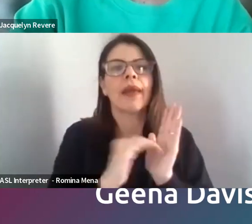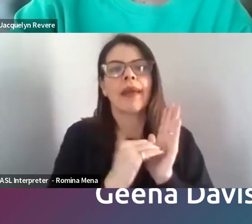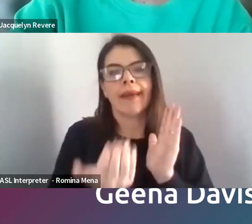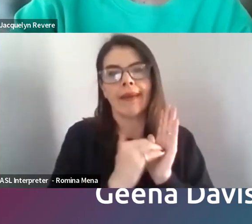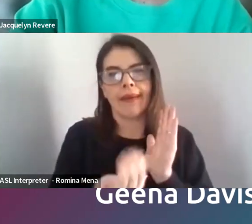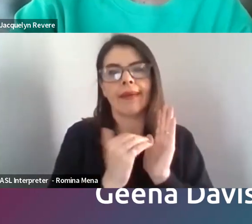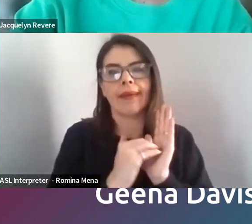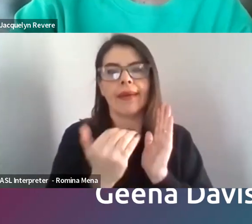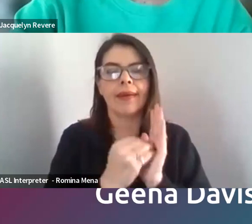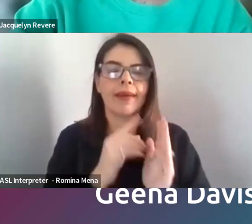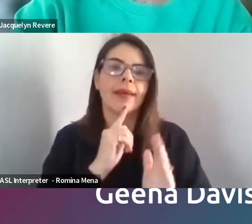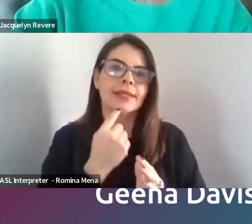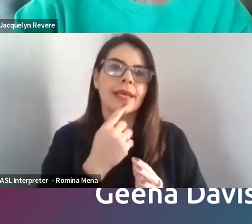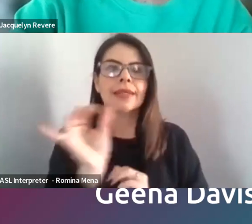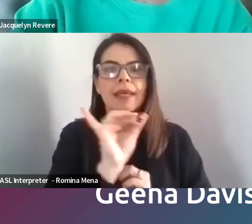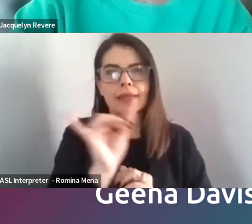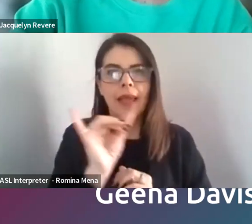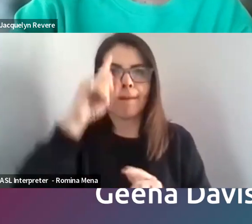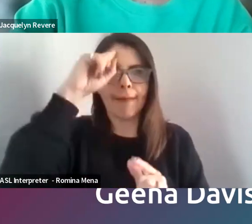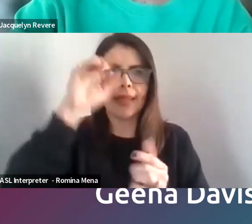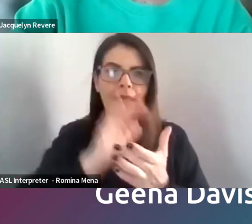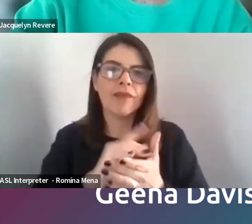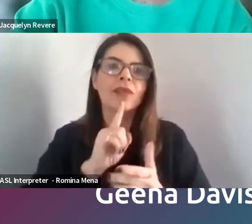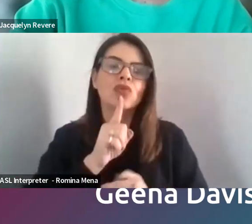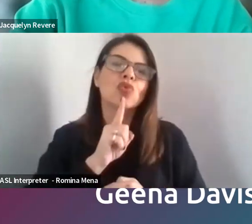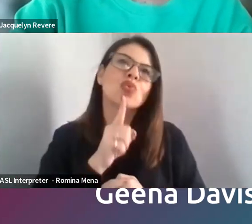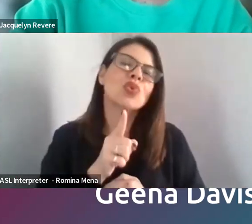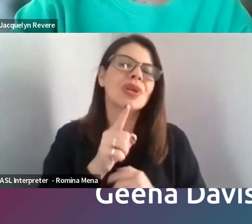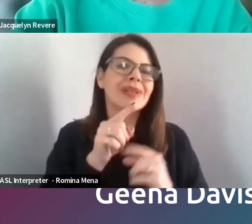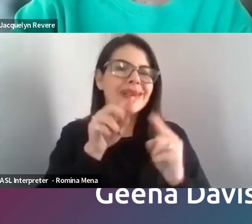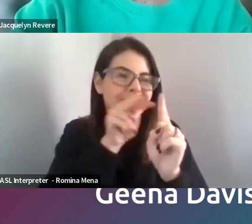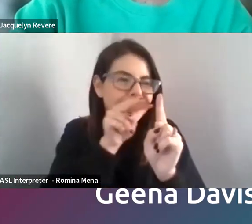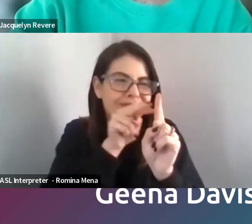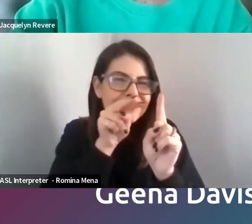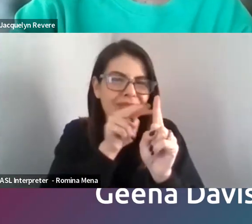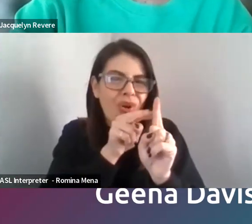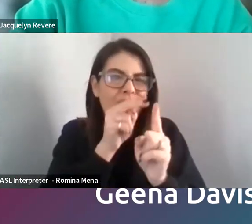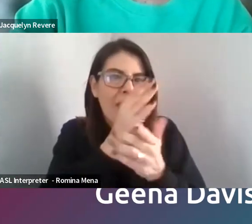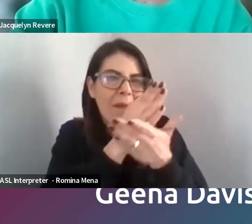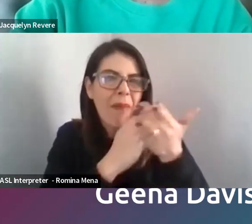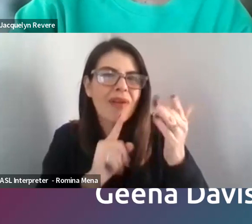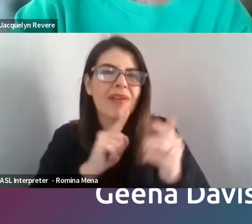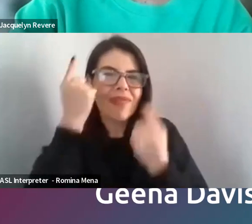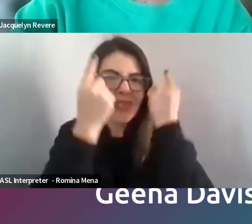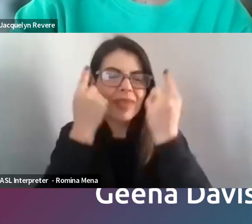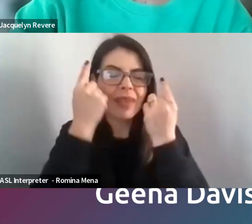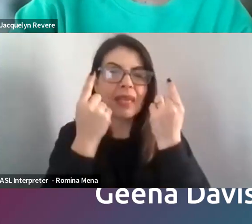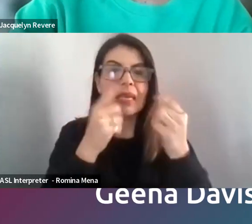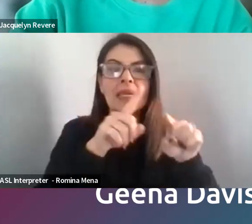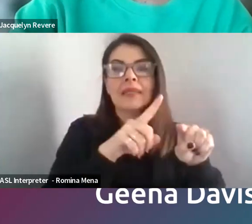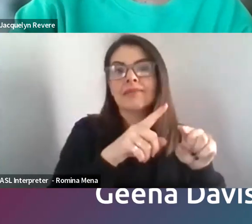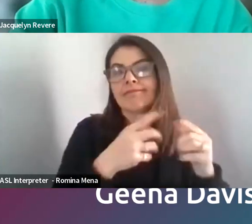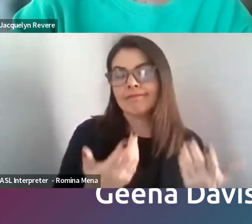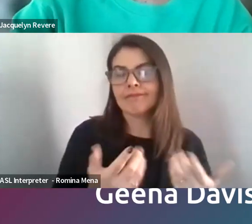just again reinforces this very narrow slice of thinking, whereas depending